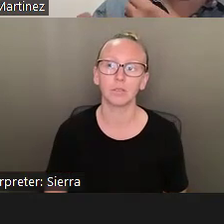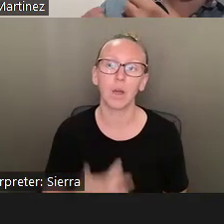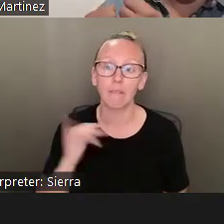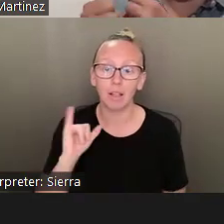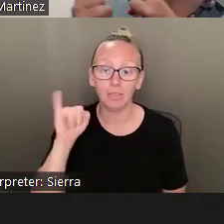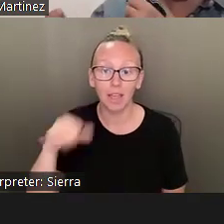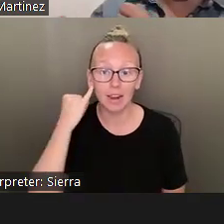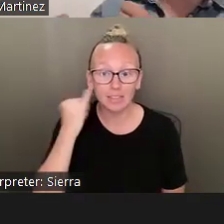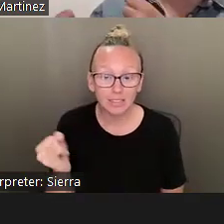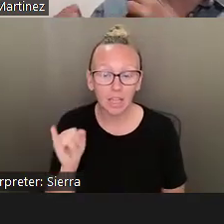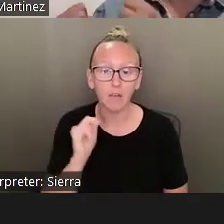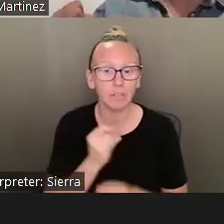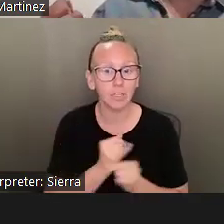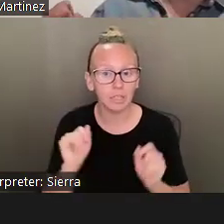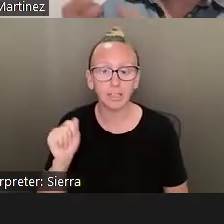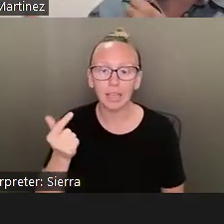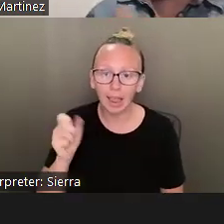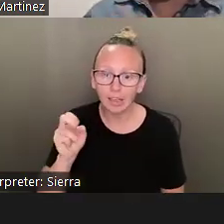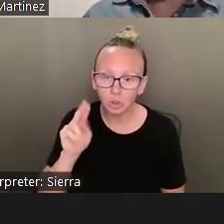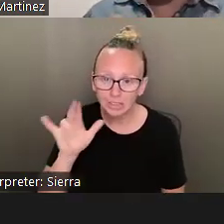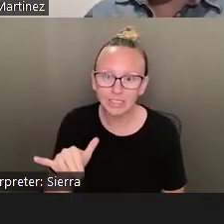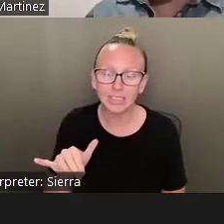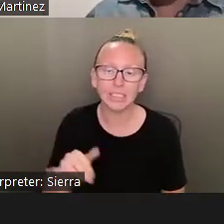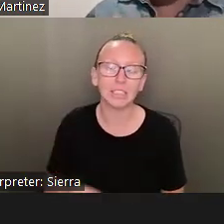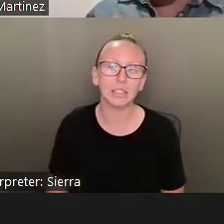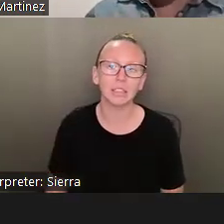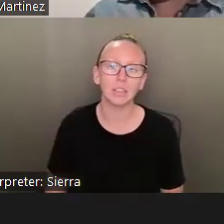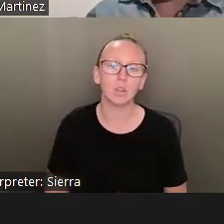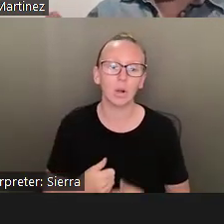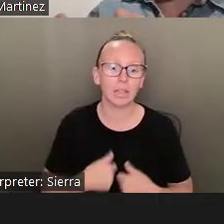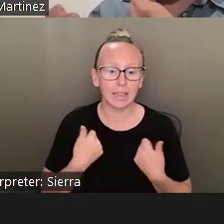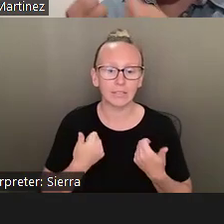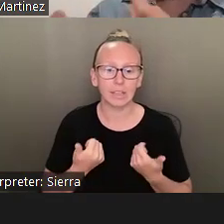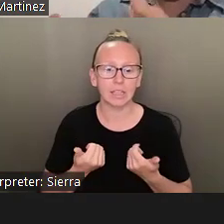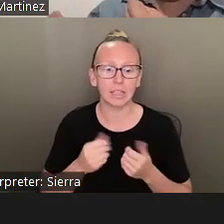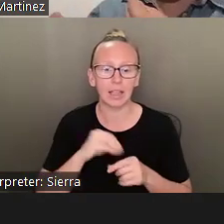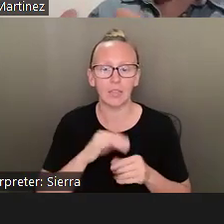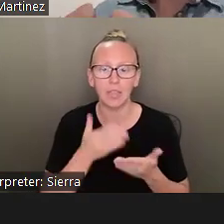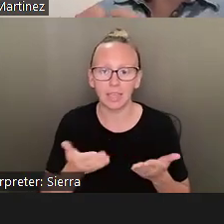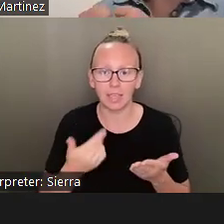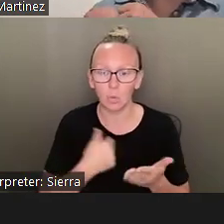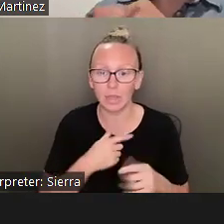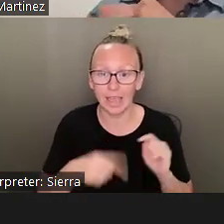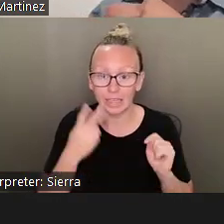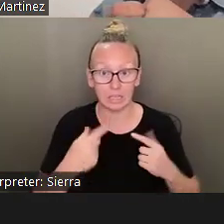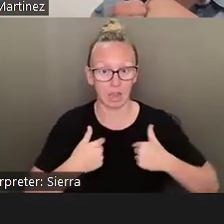idea of like agency, living in this thing that we can't see, that I can't see at least,